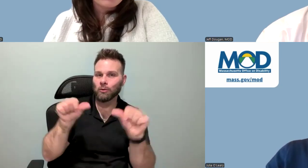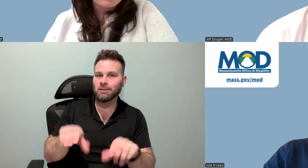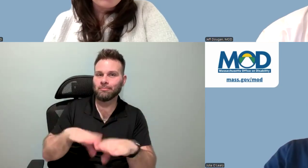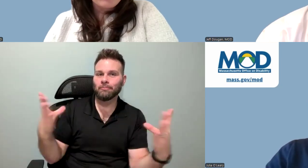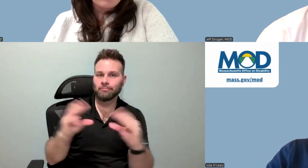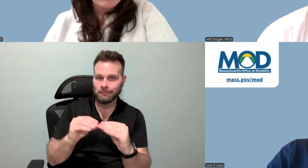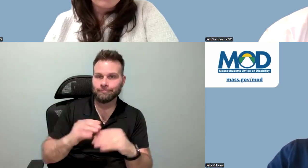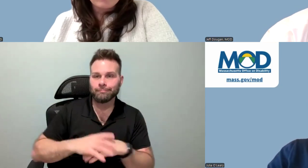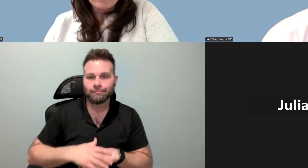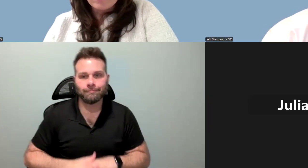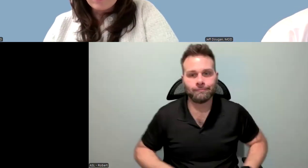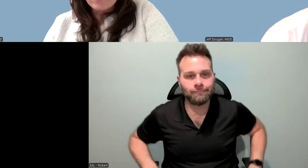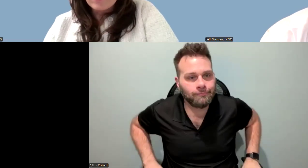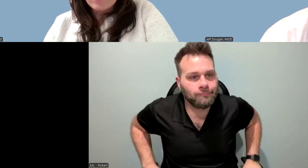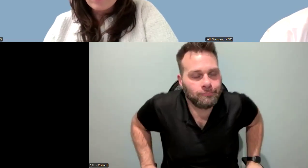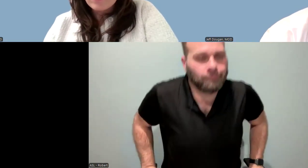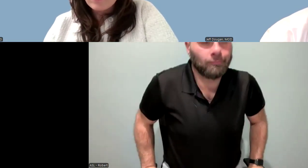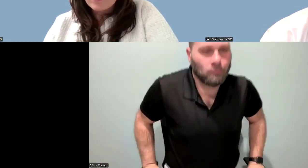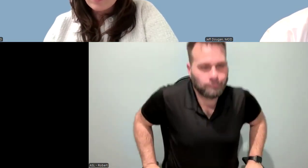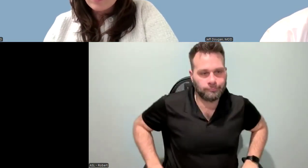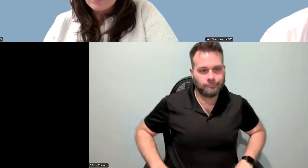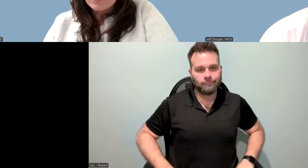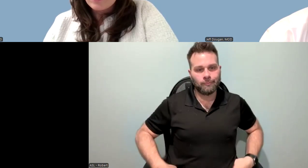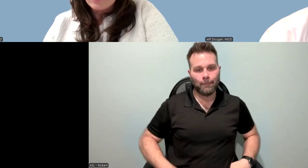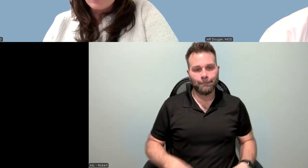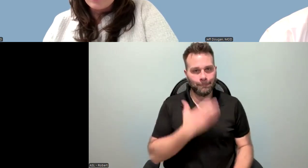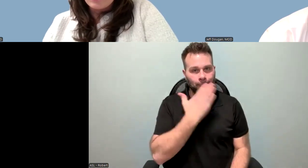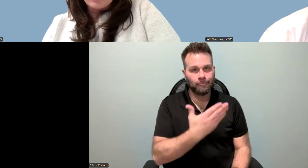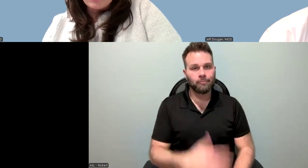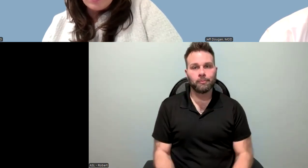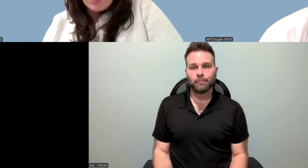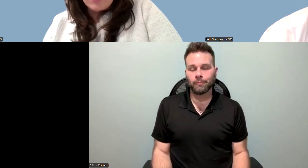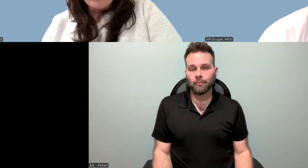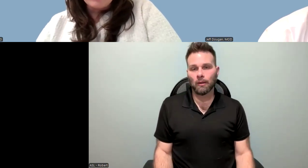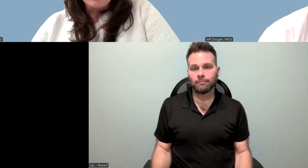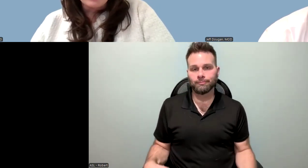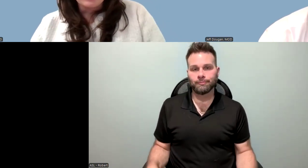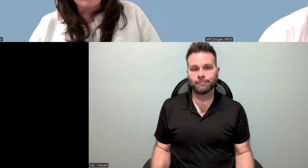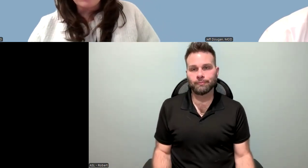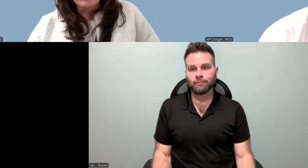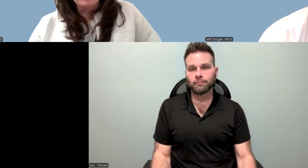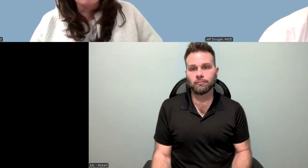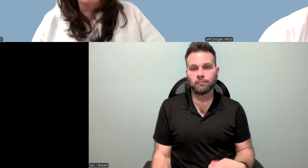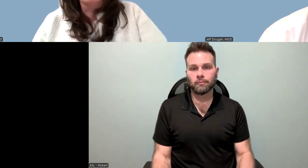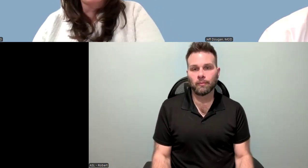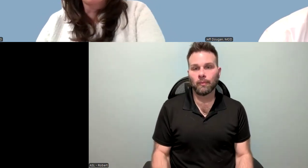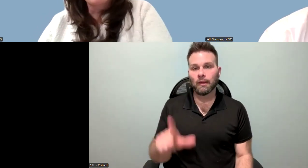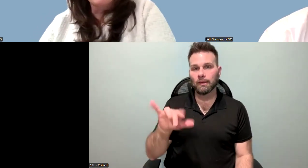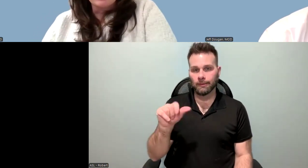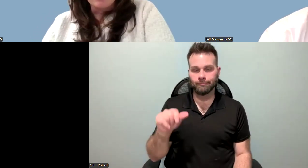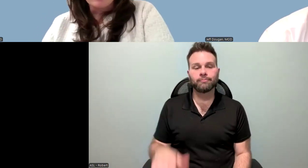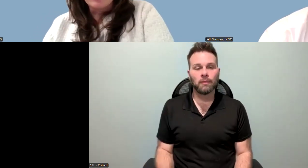Thank you. Somewhat related, when COD members